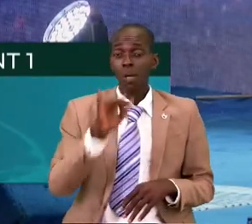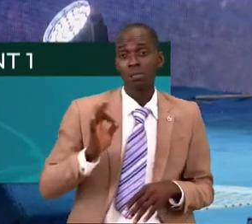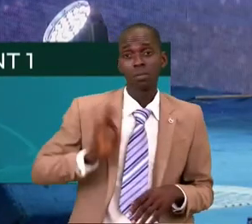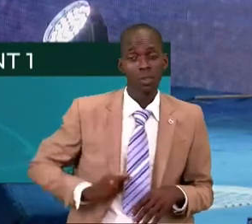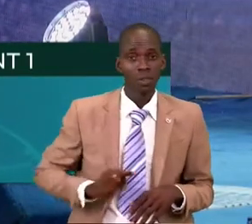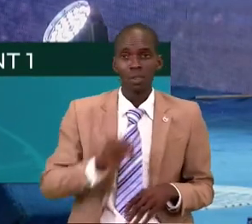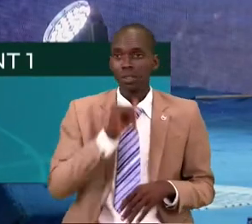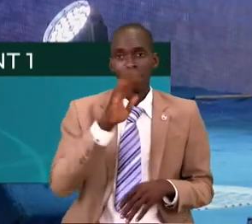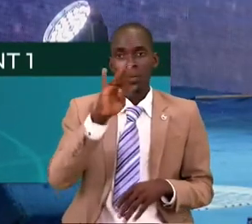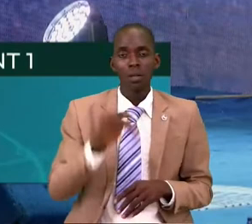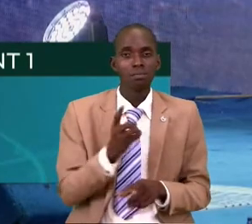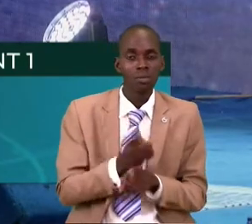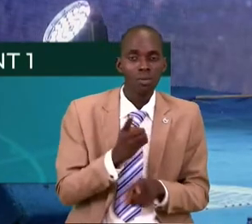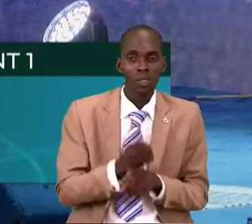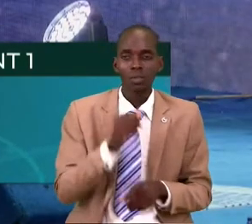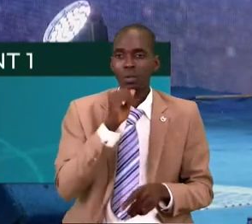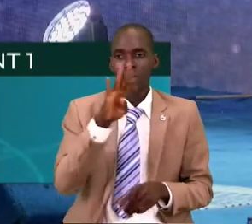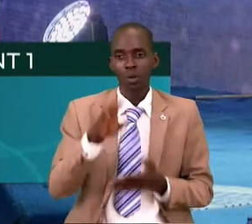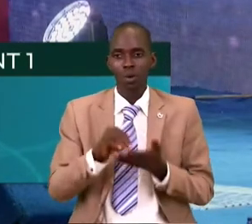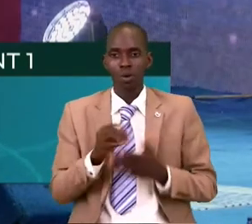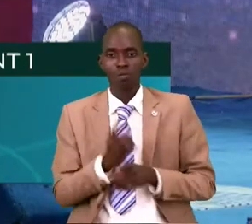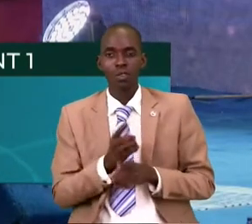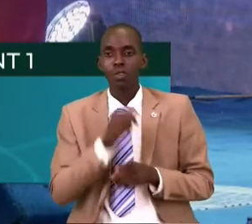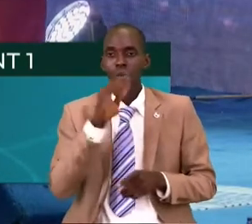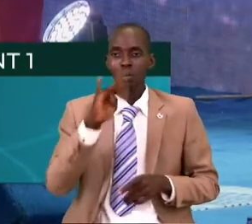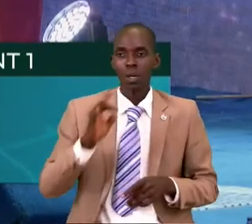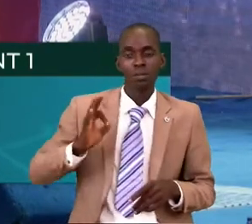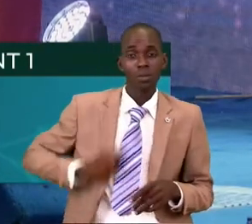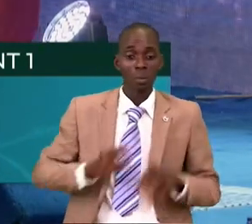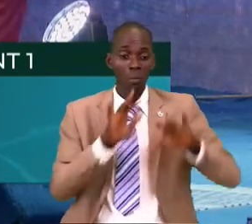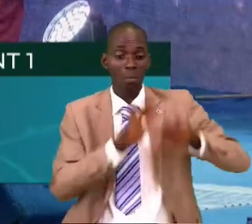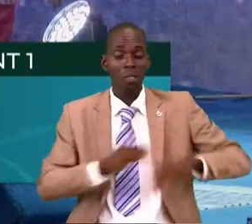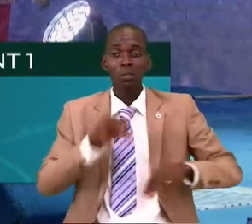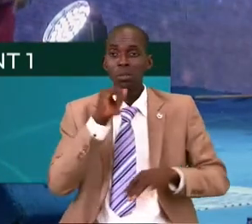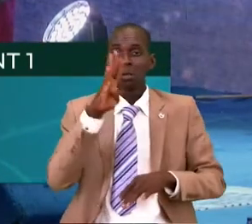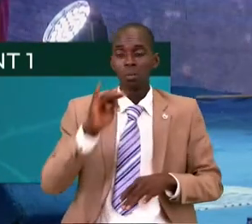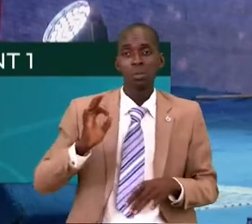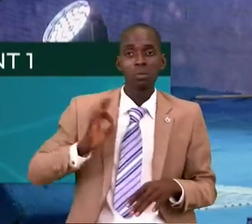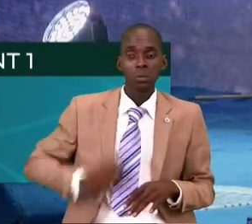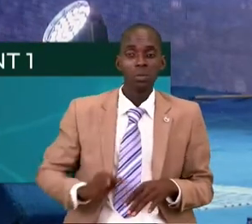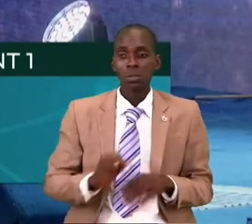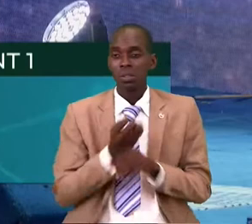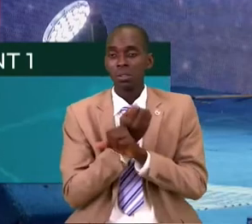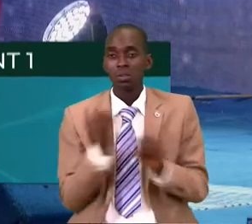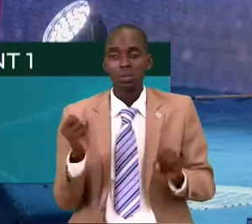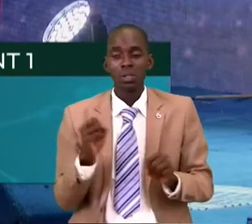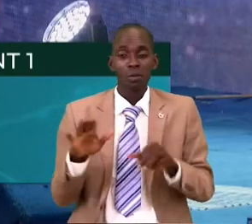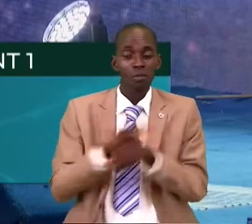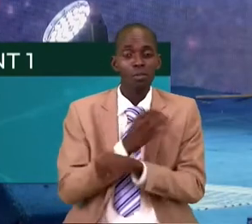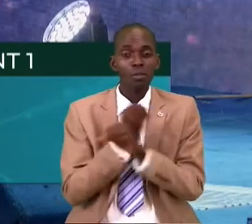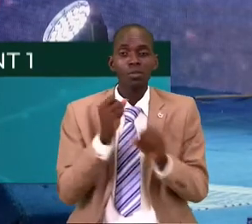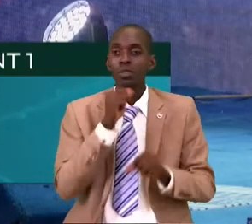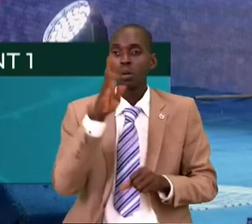Full salvation, not by marriage. It says, have mercy upon me, O God, according to thy